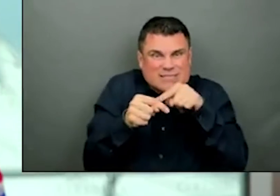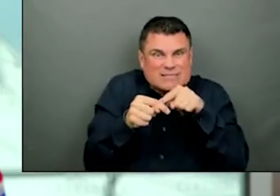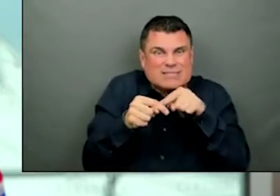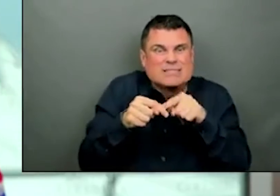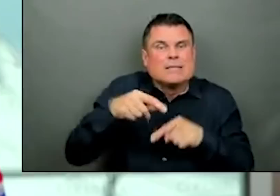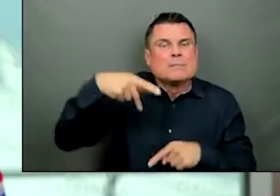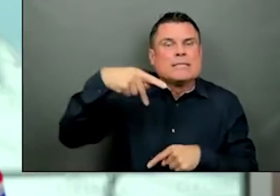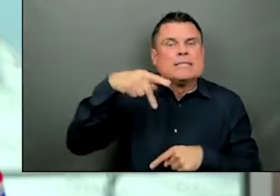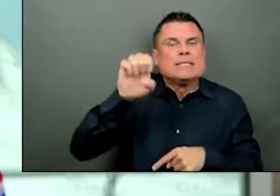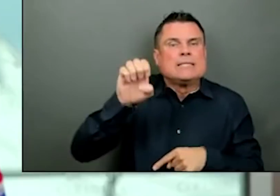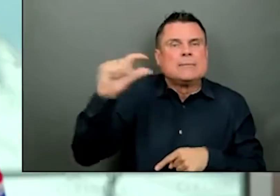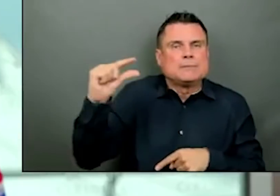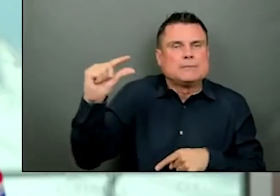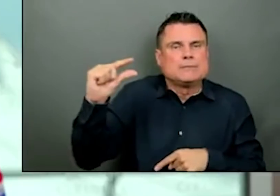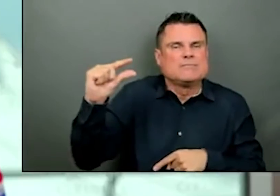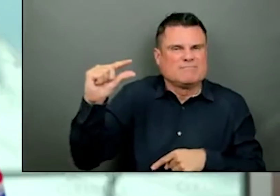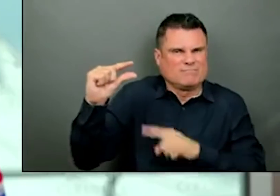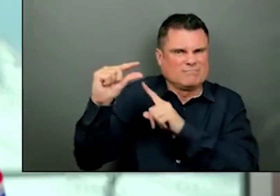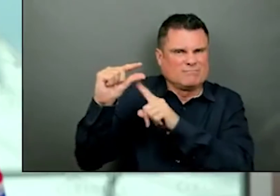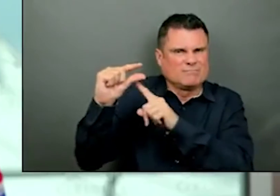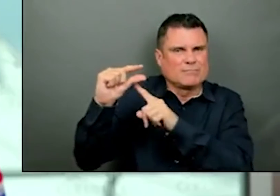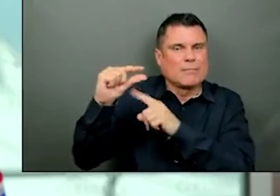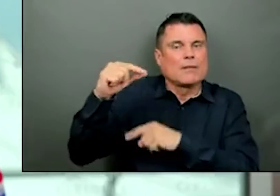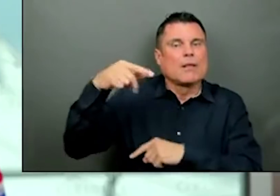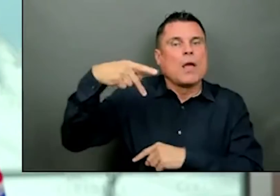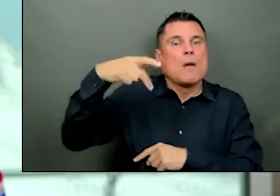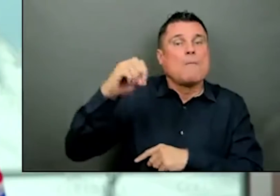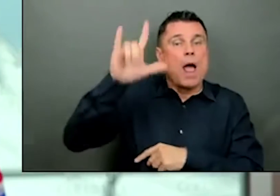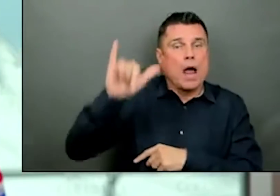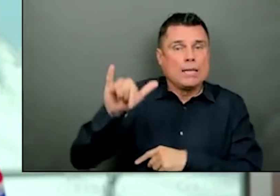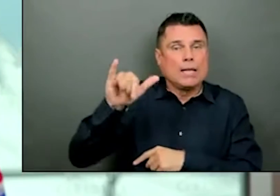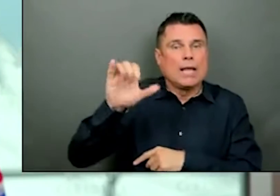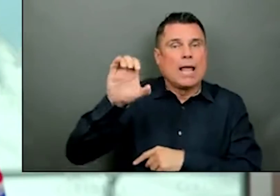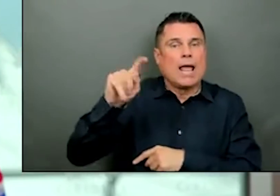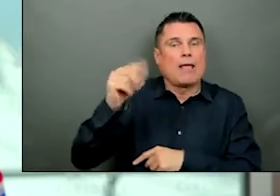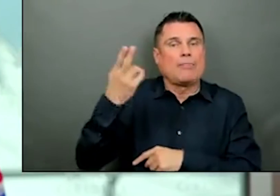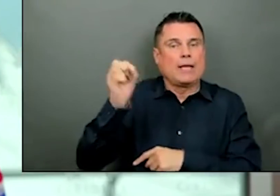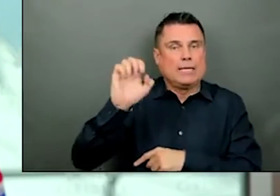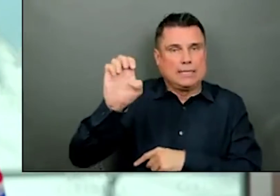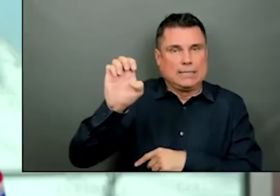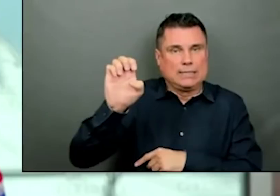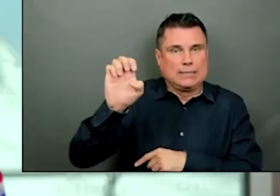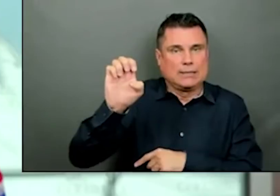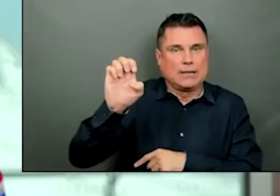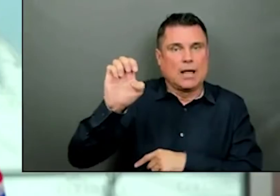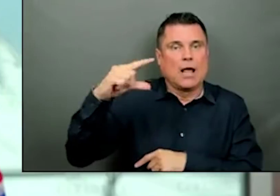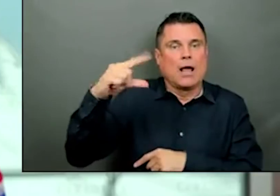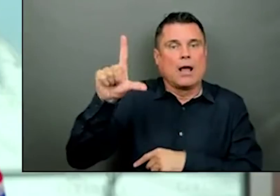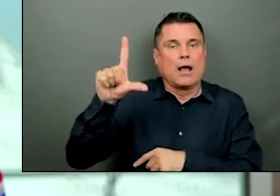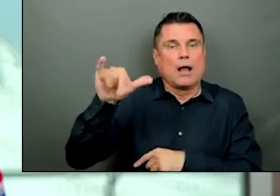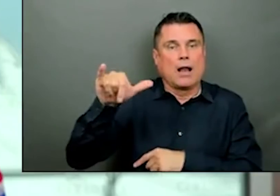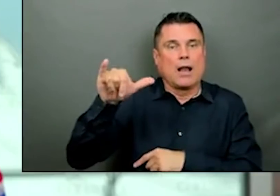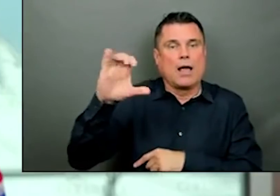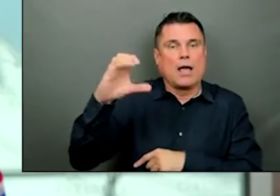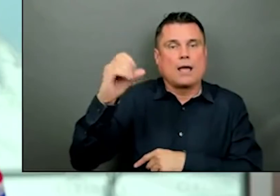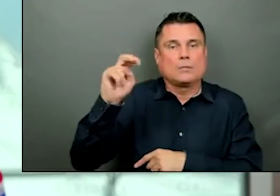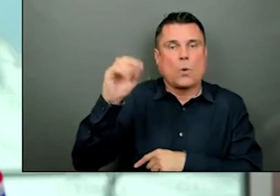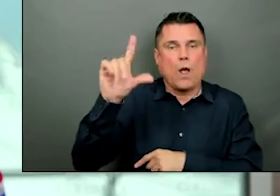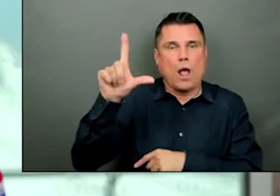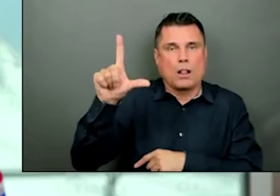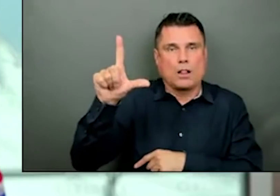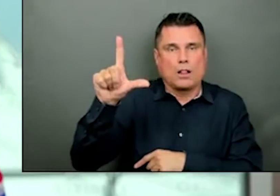do, then you should be looking for the AstraZeneca or the Johnson & Johnson vaccines. Otherwise, most